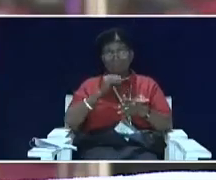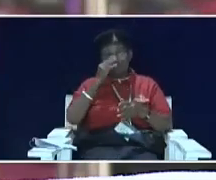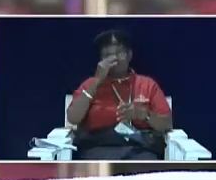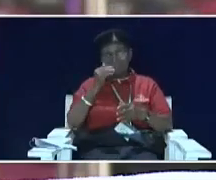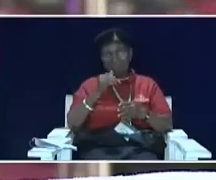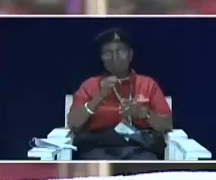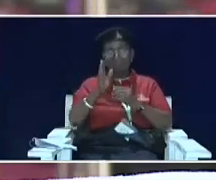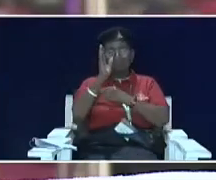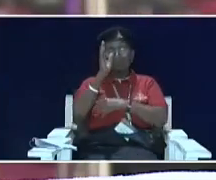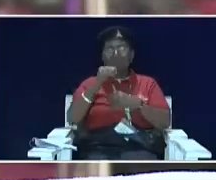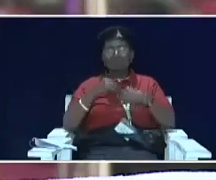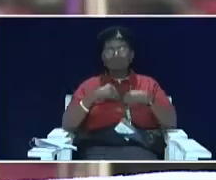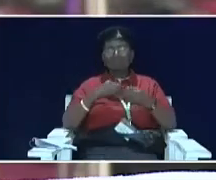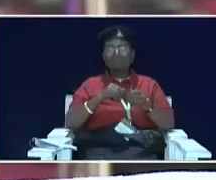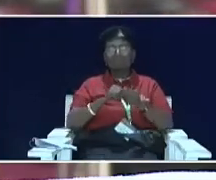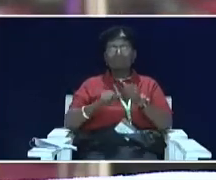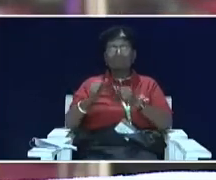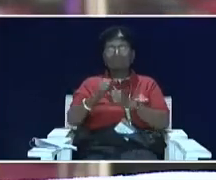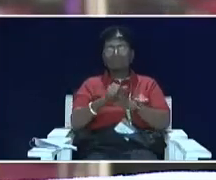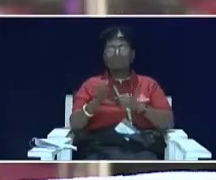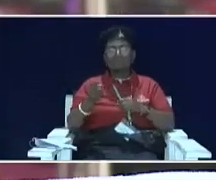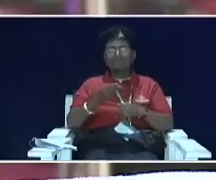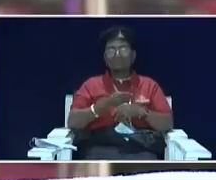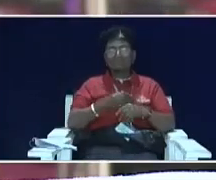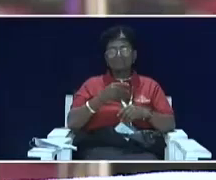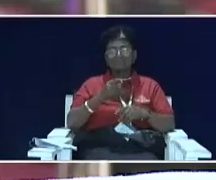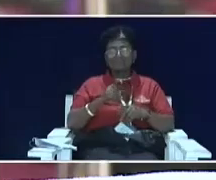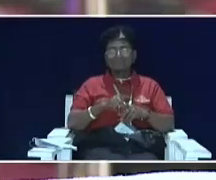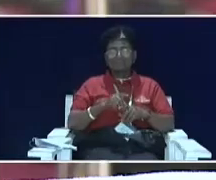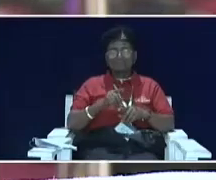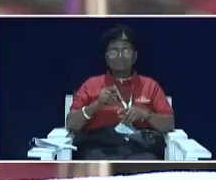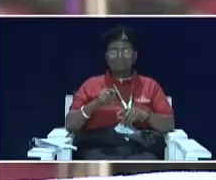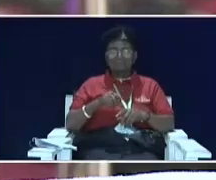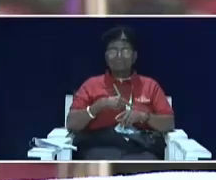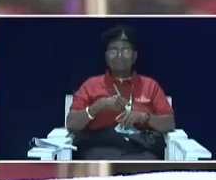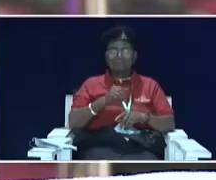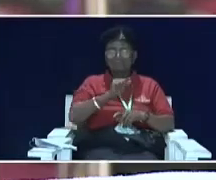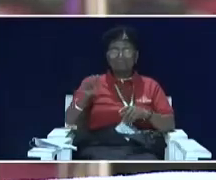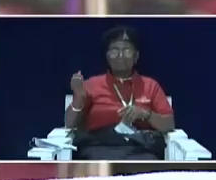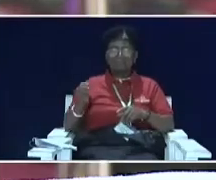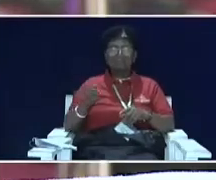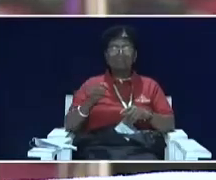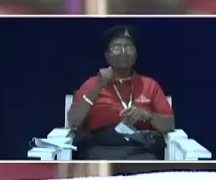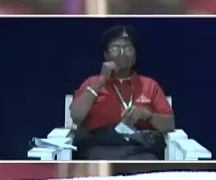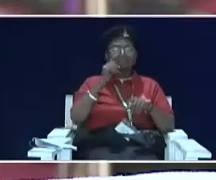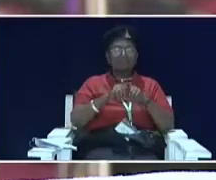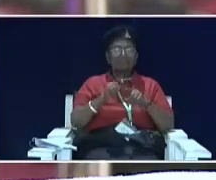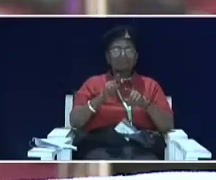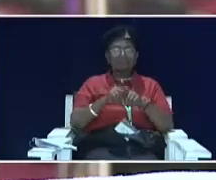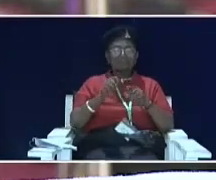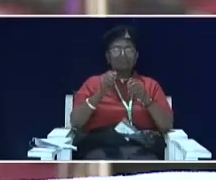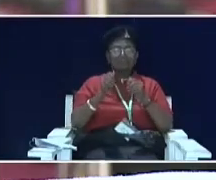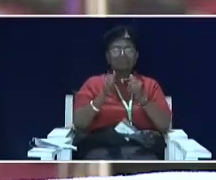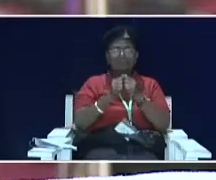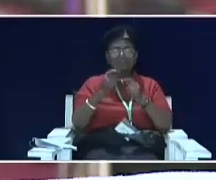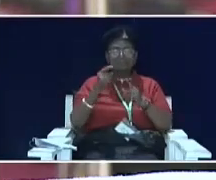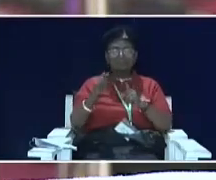Of a sister who anointed her eyes with the wine of Holy Communion,